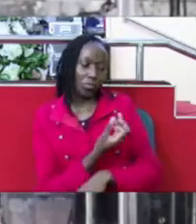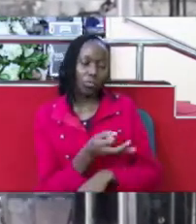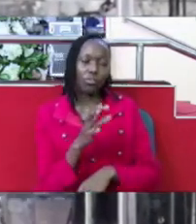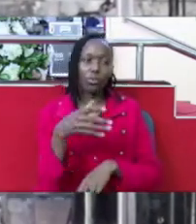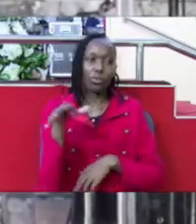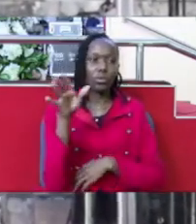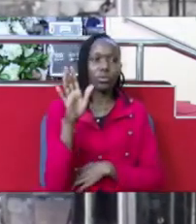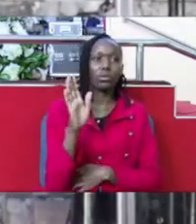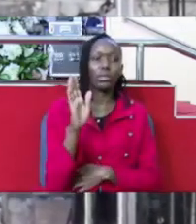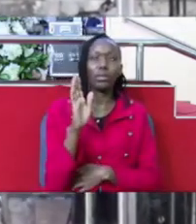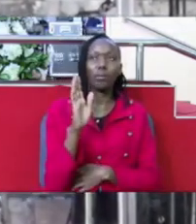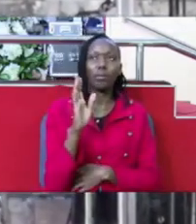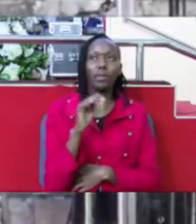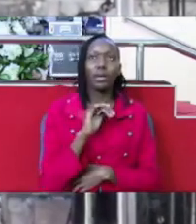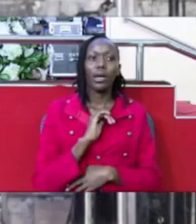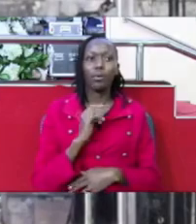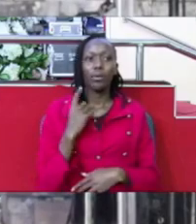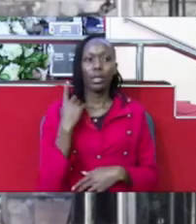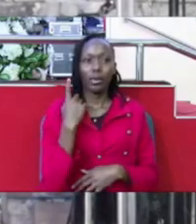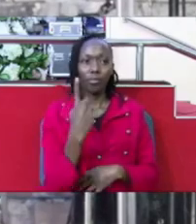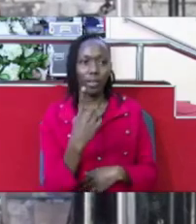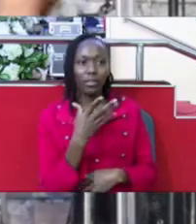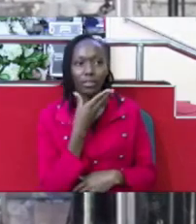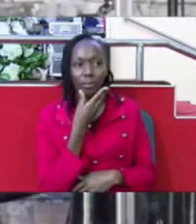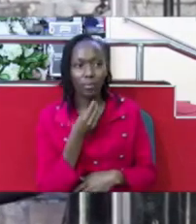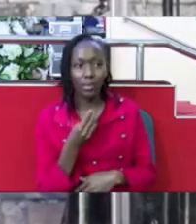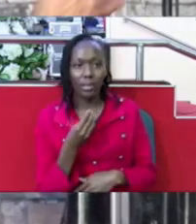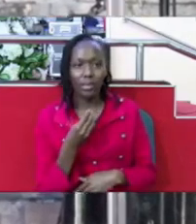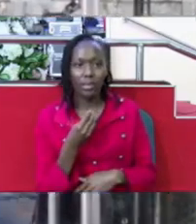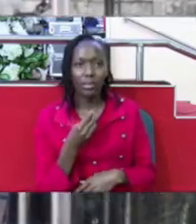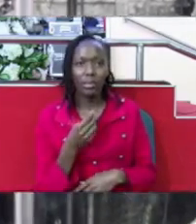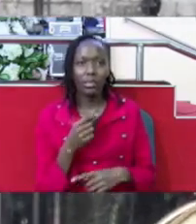were among the first young men to be in the Military Christian